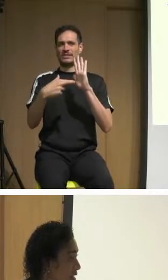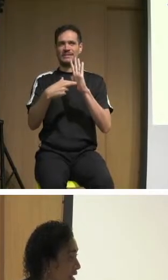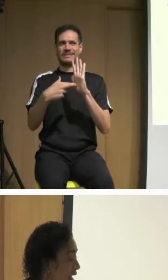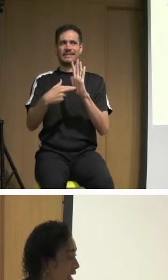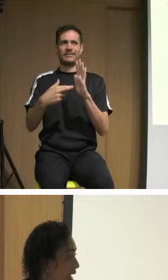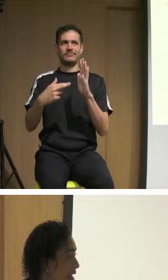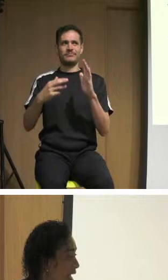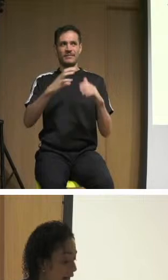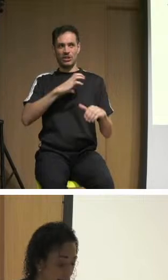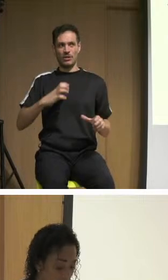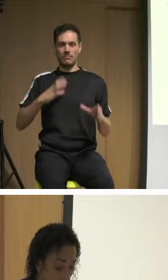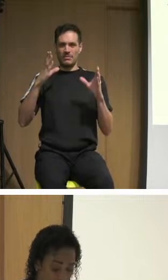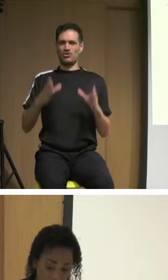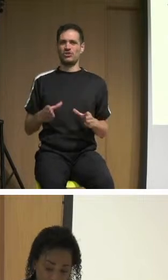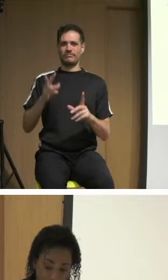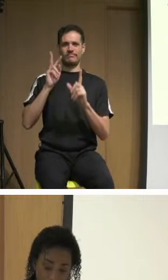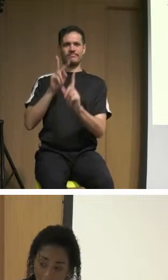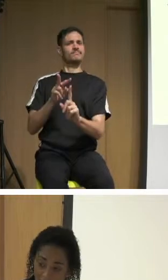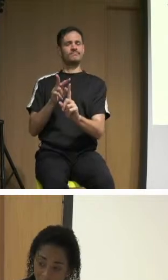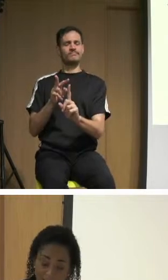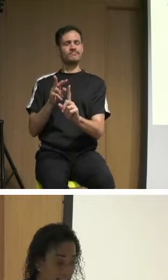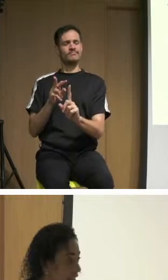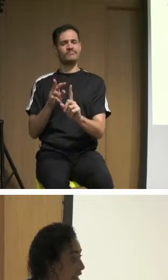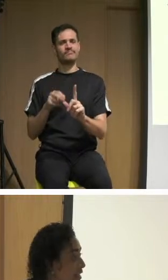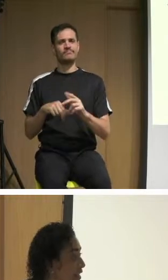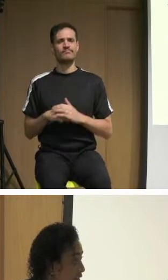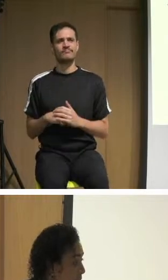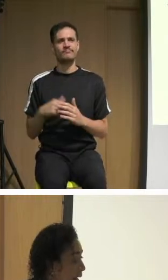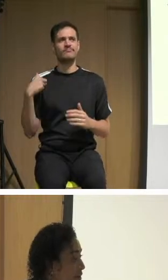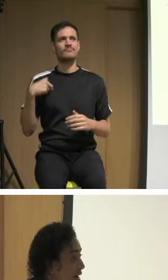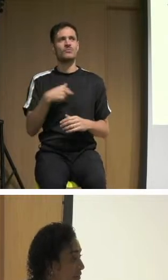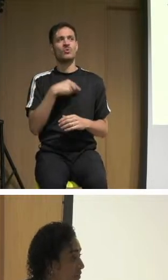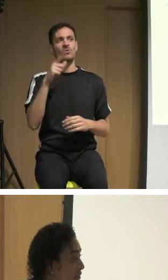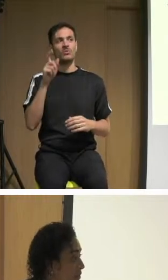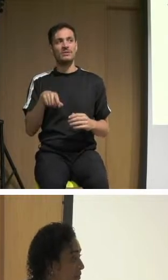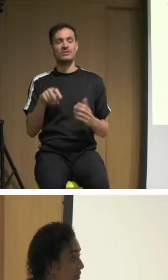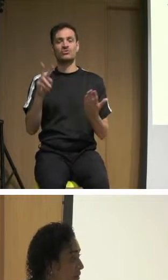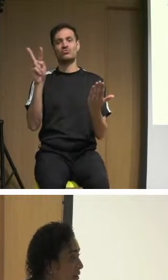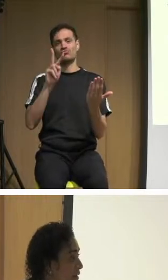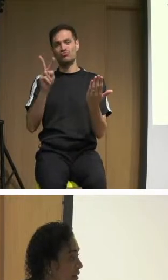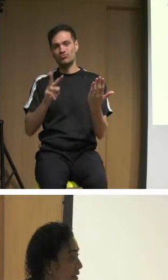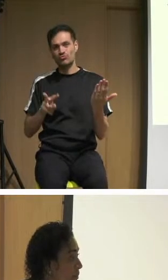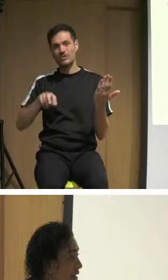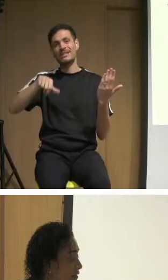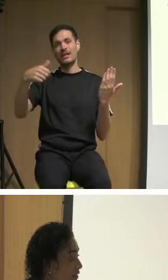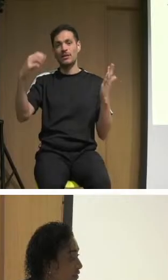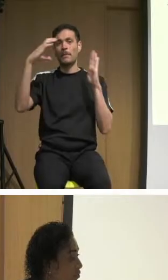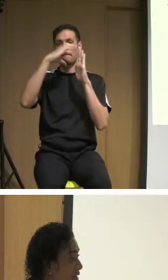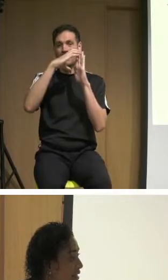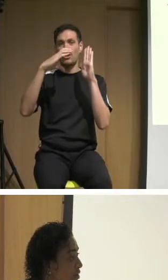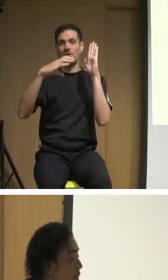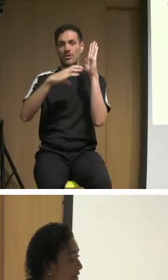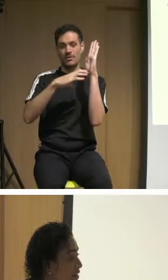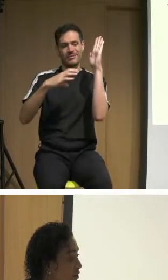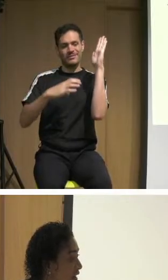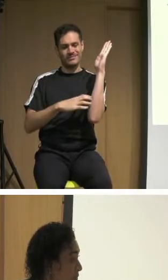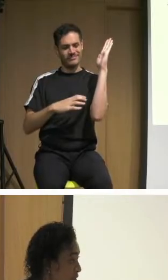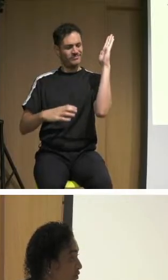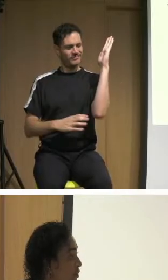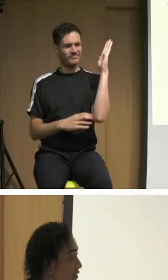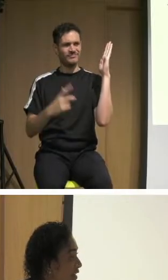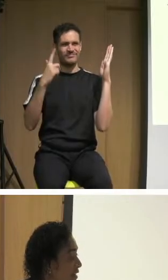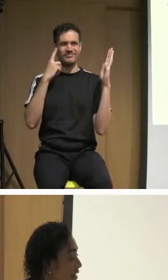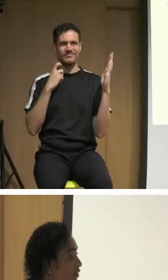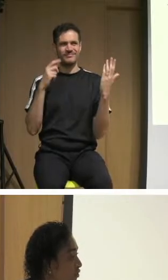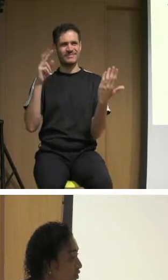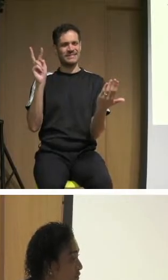commission. And I have just, we need to look at the other paragraphs, because this is written in a way that is, I'm just